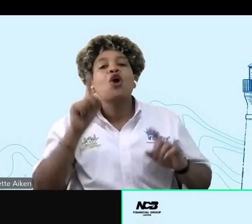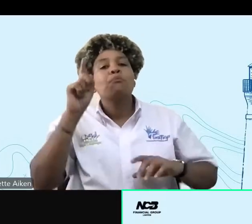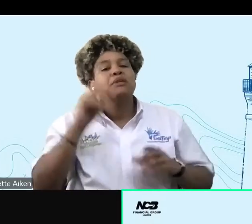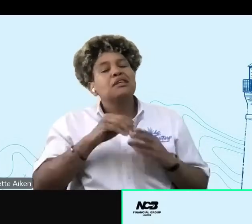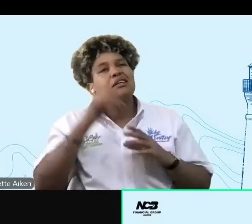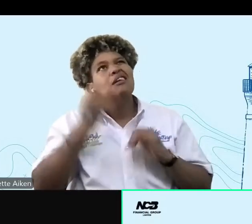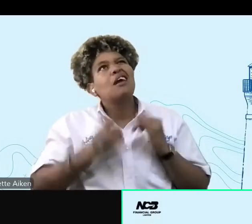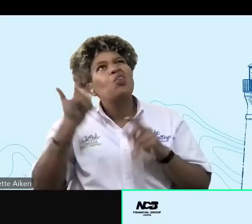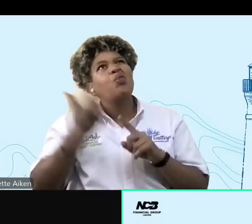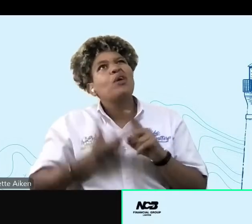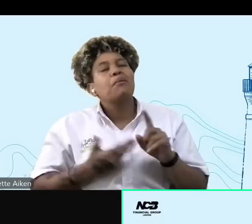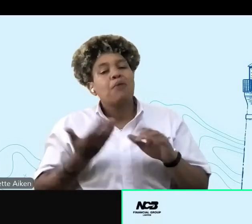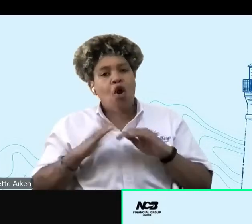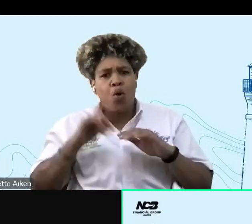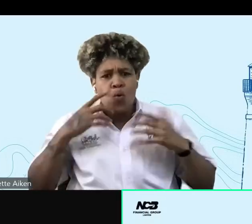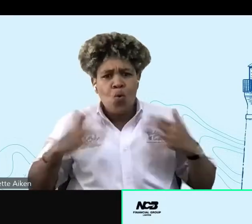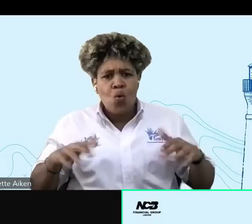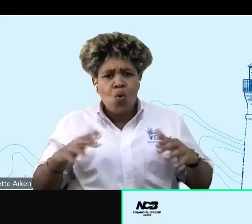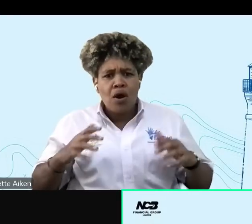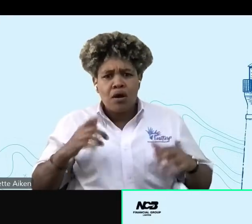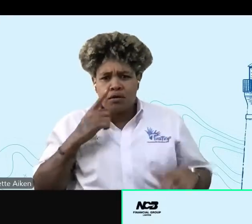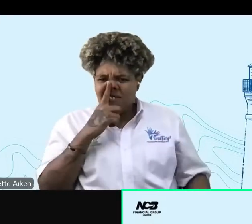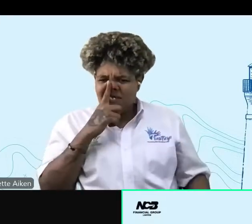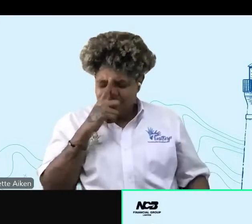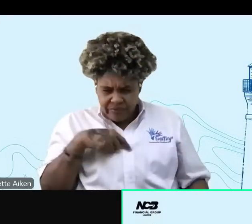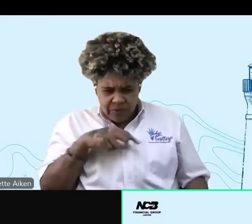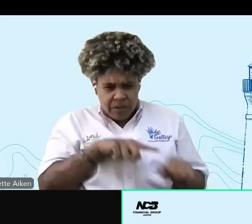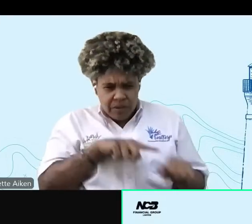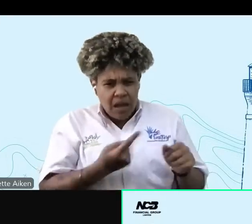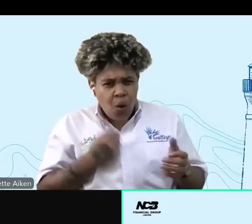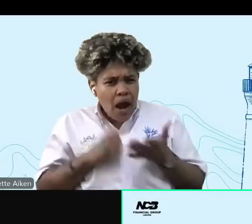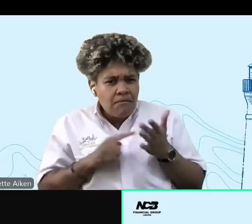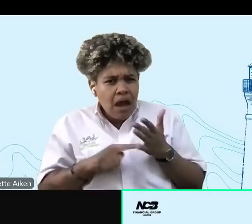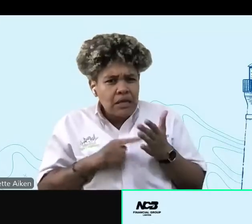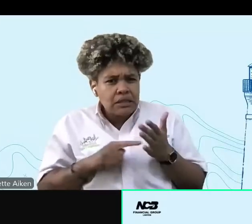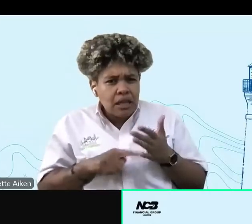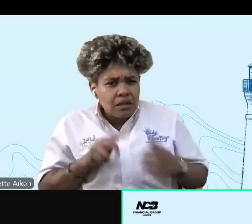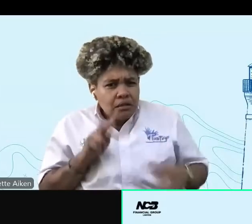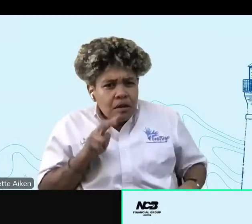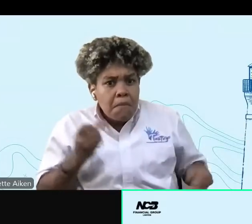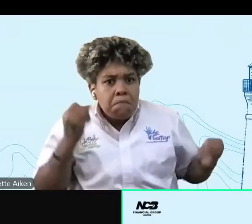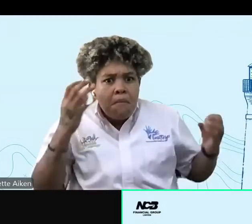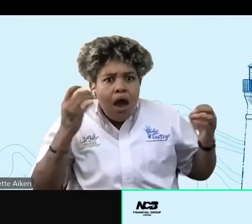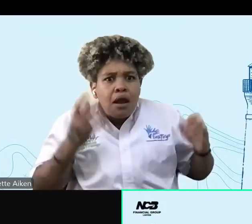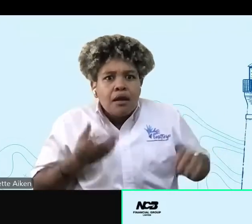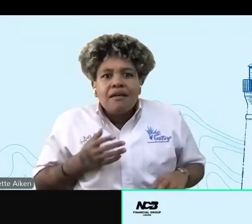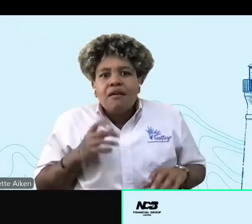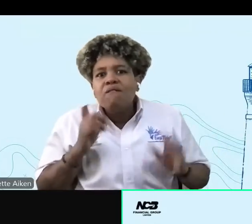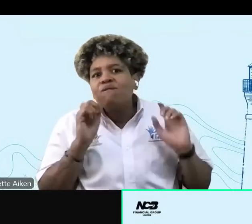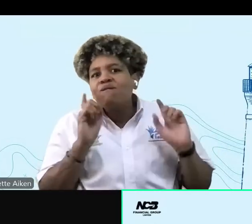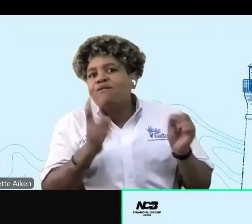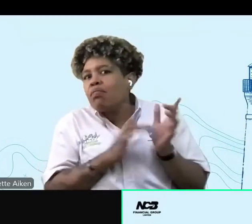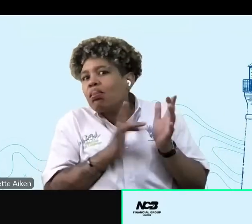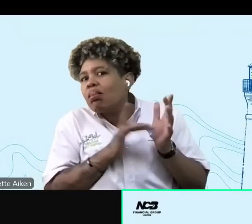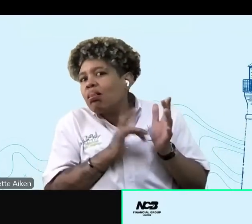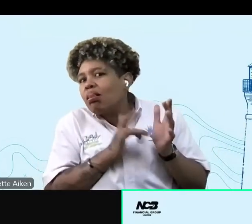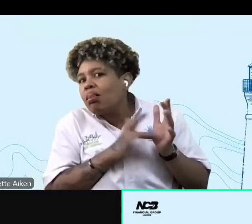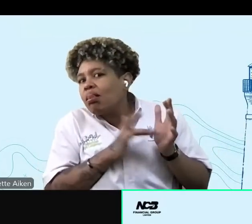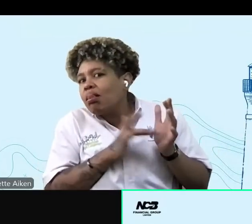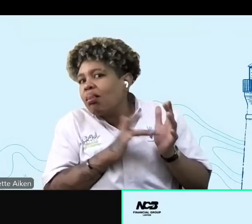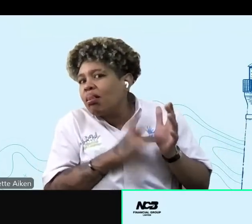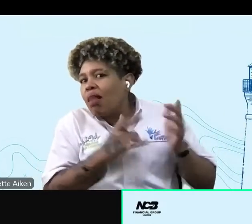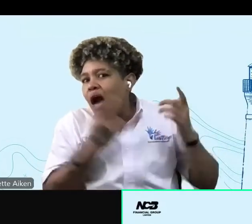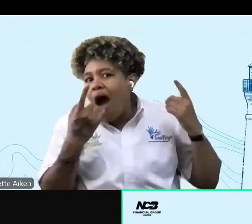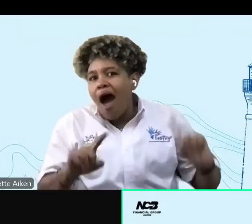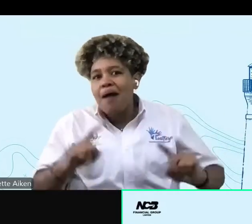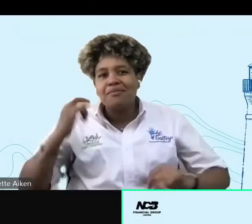3 months was significant, and we started our investigations. Essentially, what happens is for